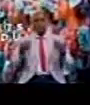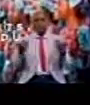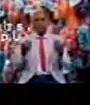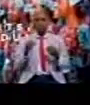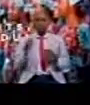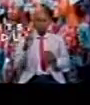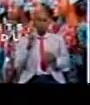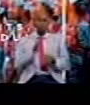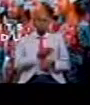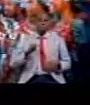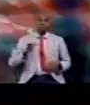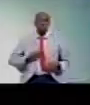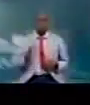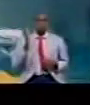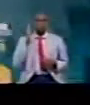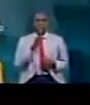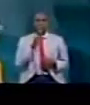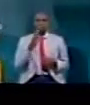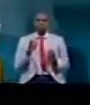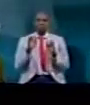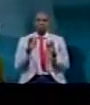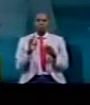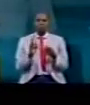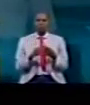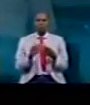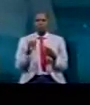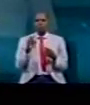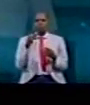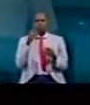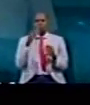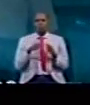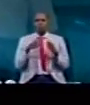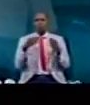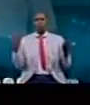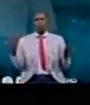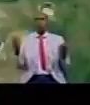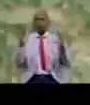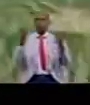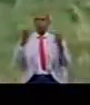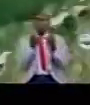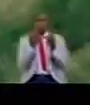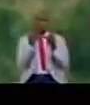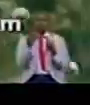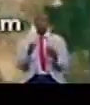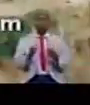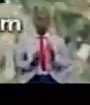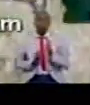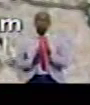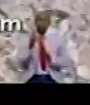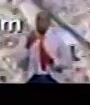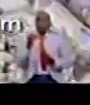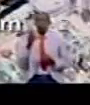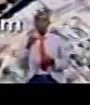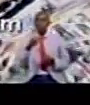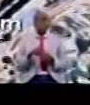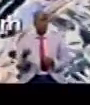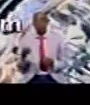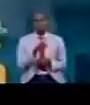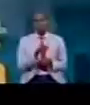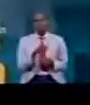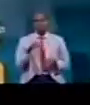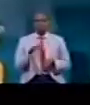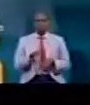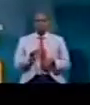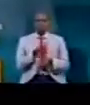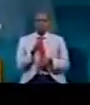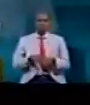mercy. Father, I pray, oh Lord, that you help us and give us the grace to be up and doing at